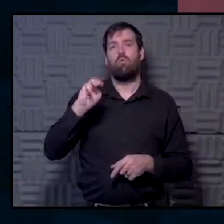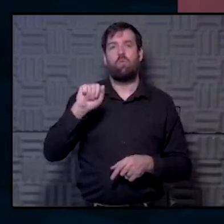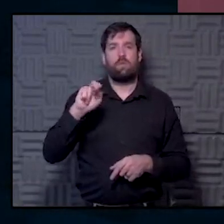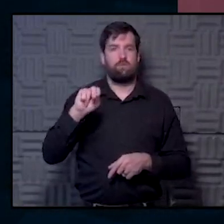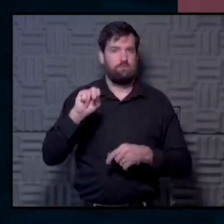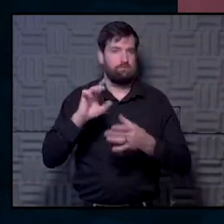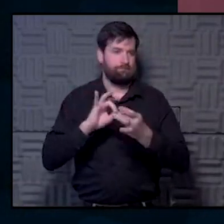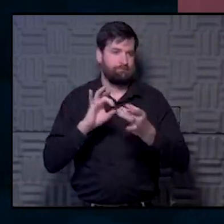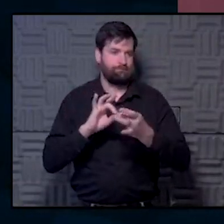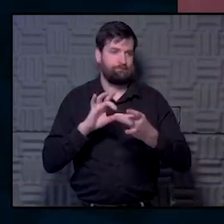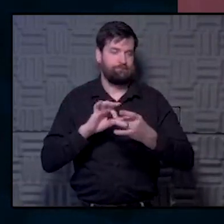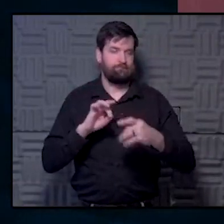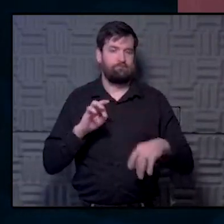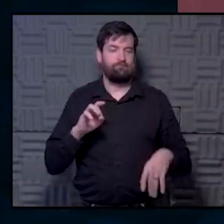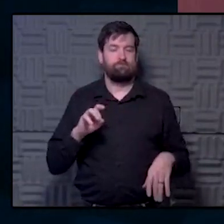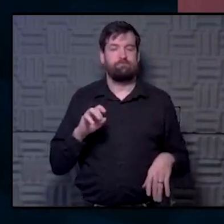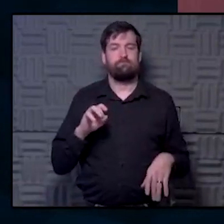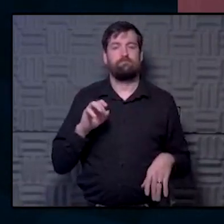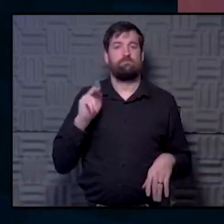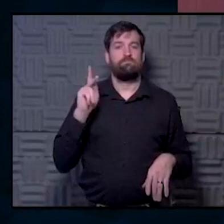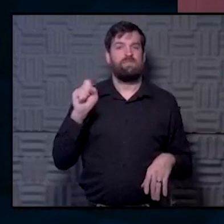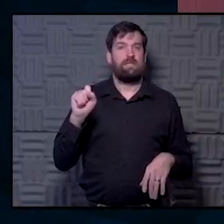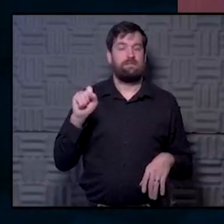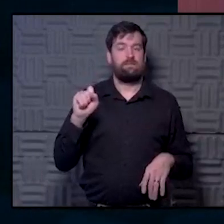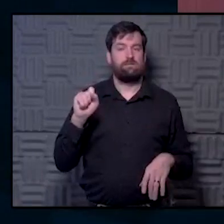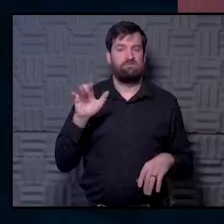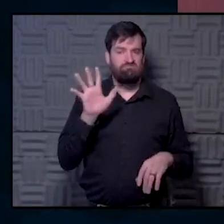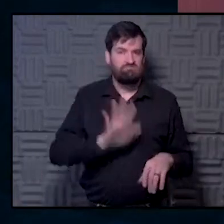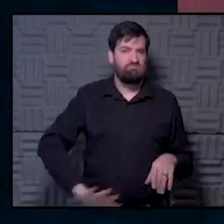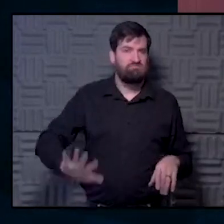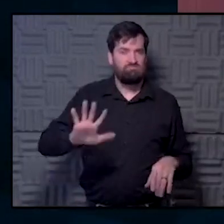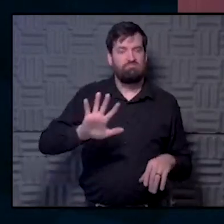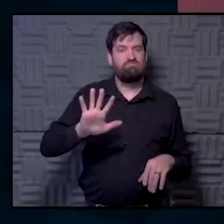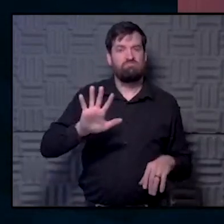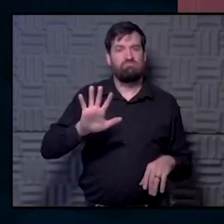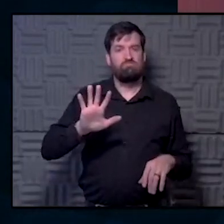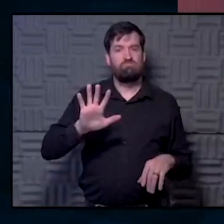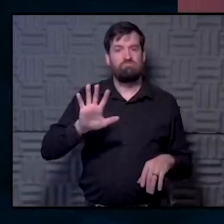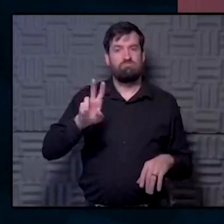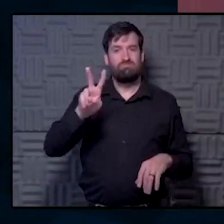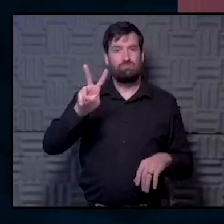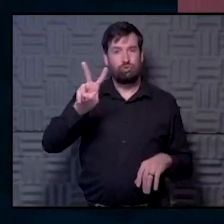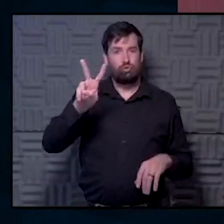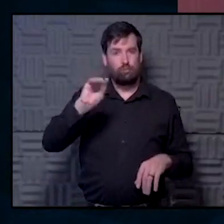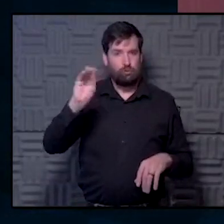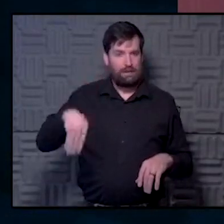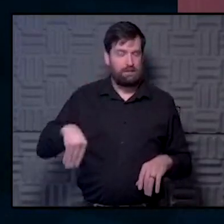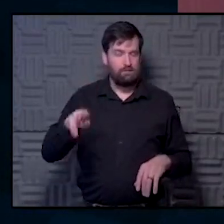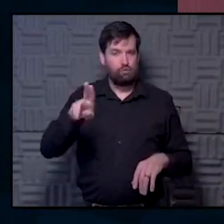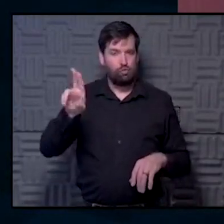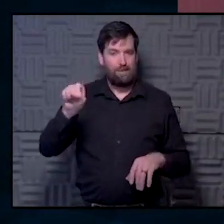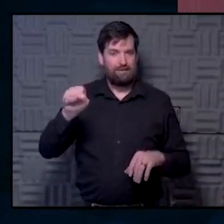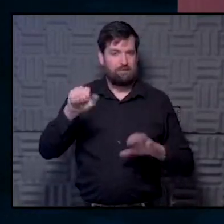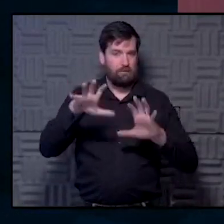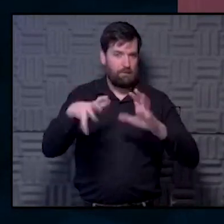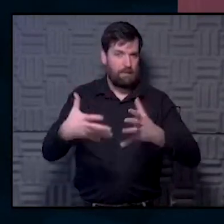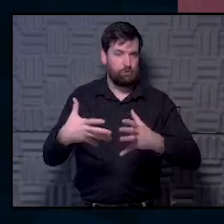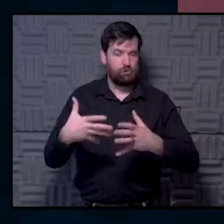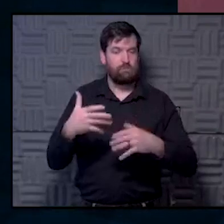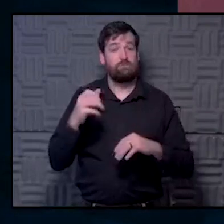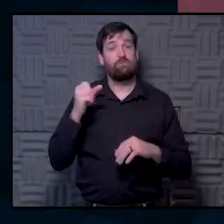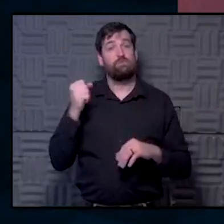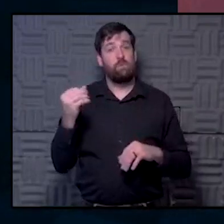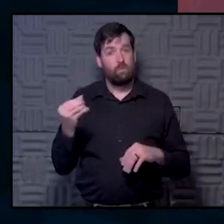one point that Kansas has roughly 2% of the U.S. population in the last census or the last update, and